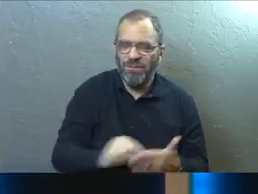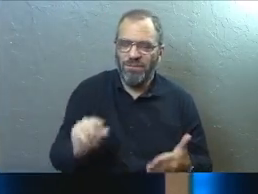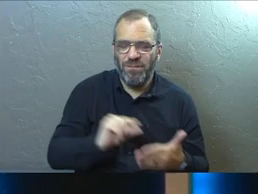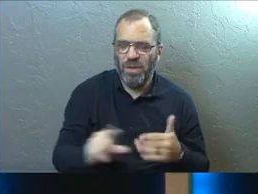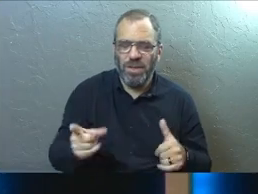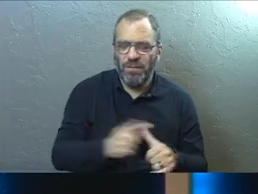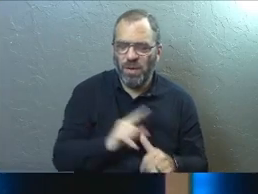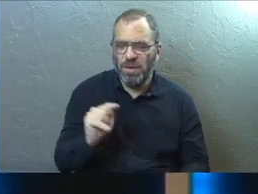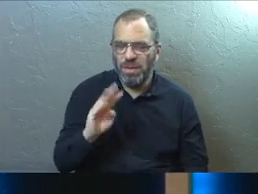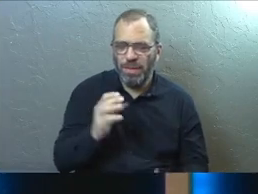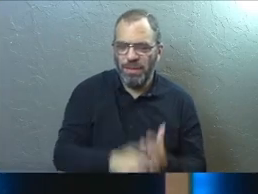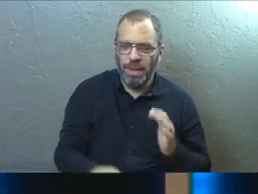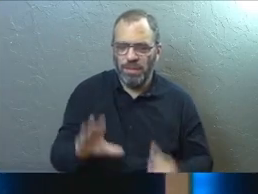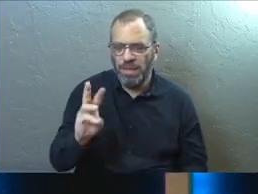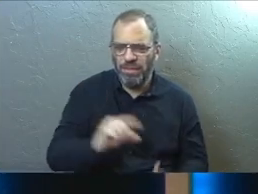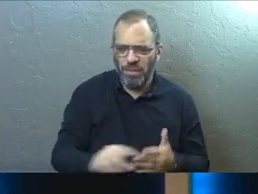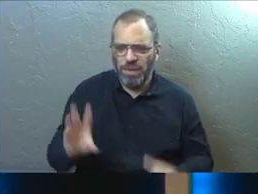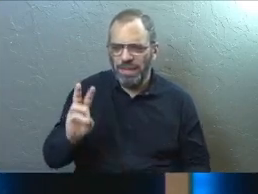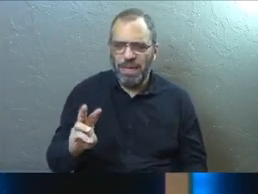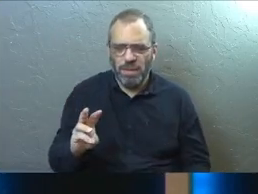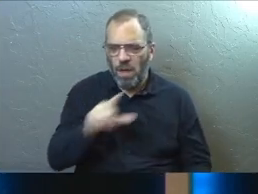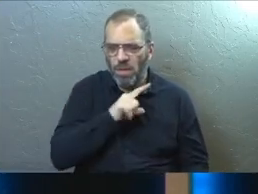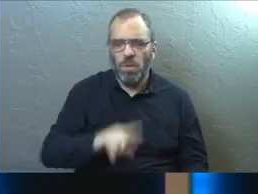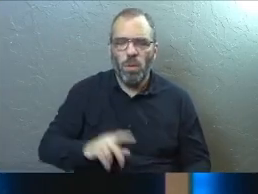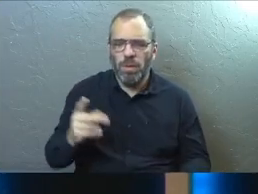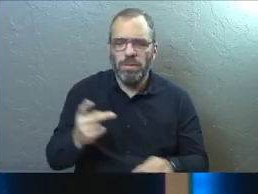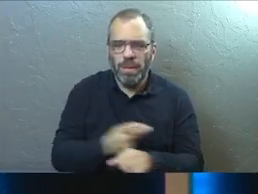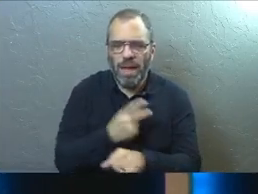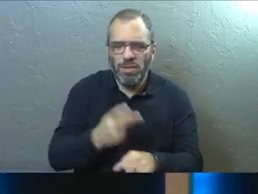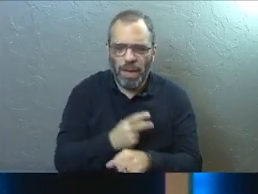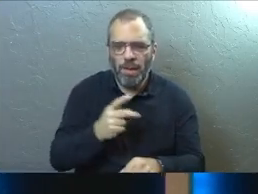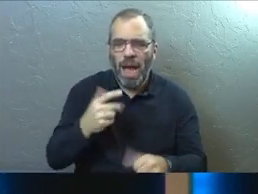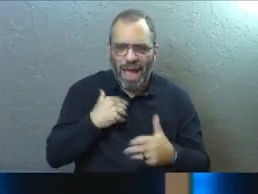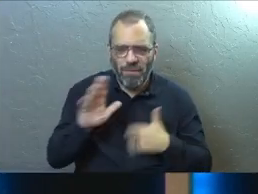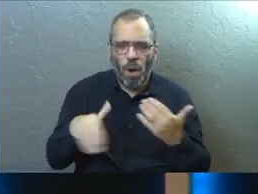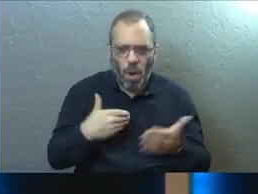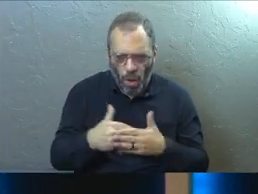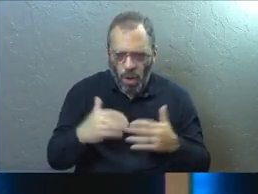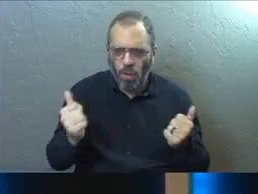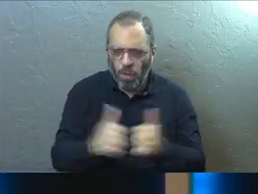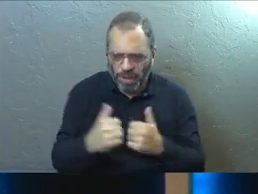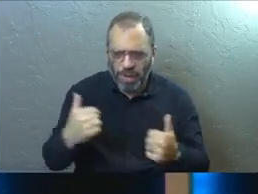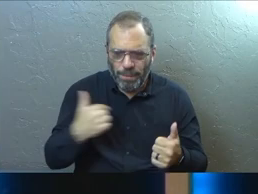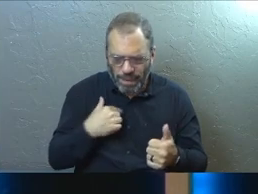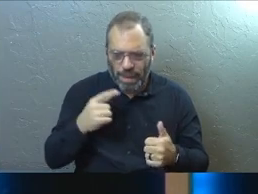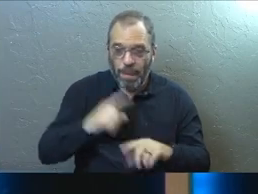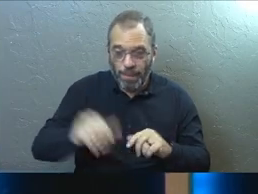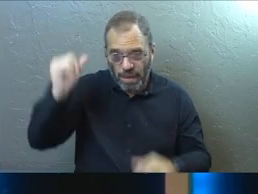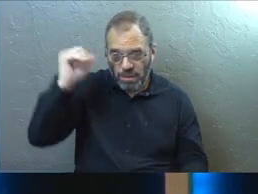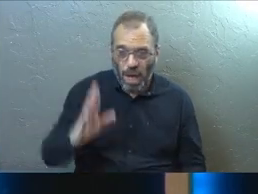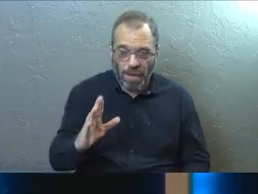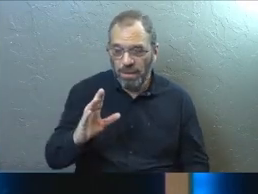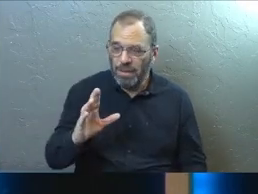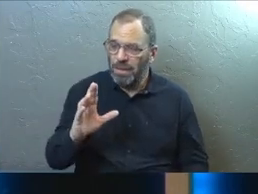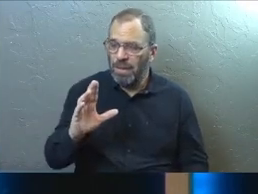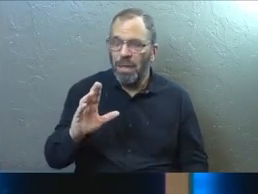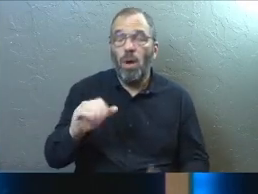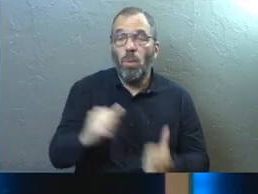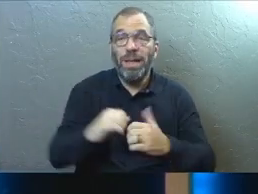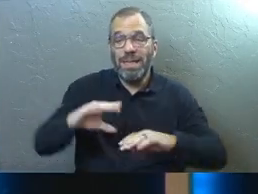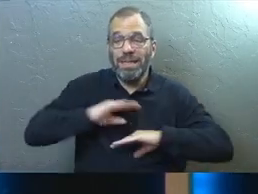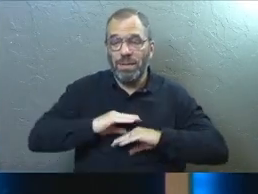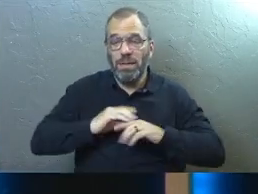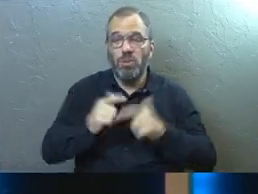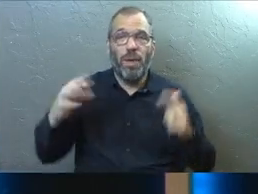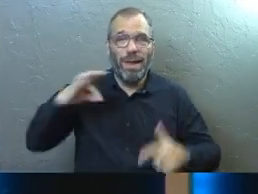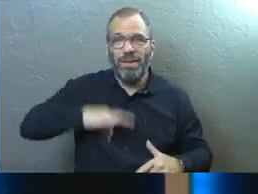is just basically an echo of Psalm 23. Like, the Lord is my shepherd. I have him, so I have all of everything I need. But godliness with contentment